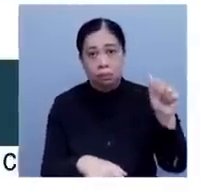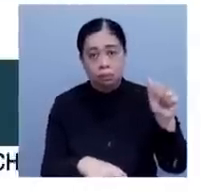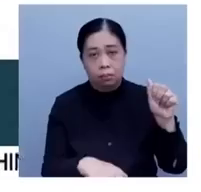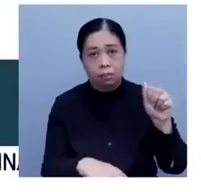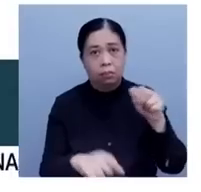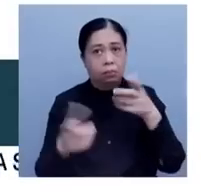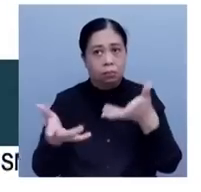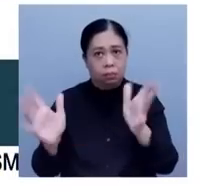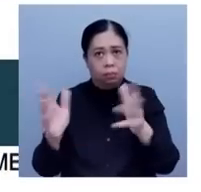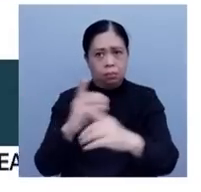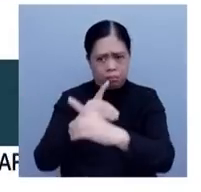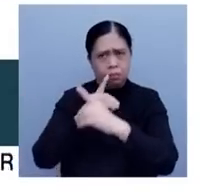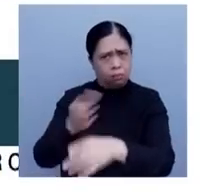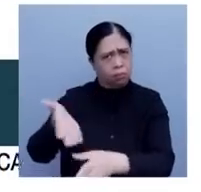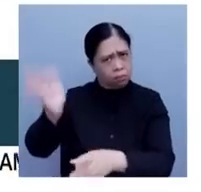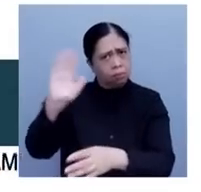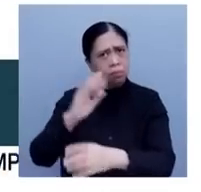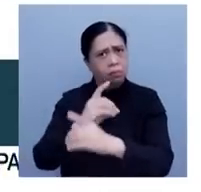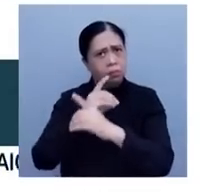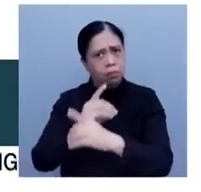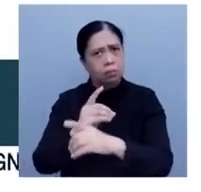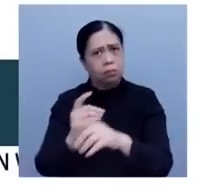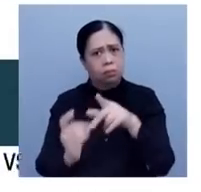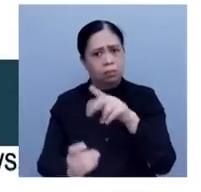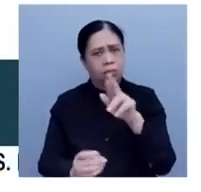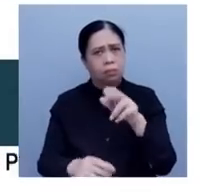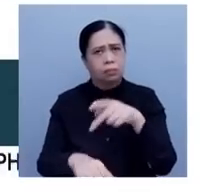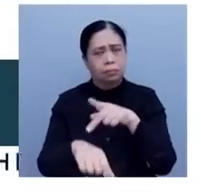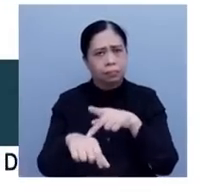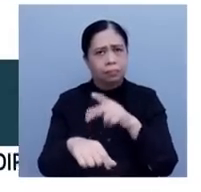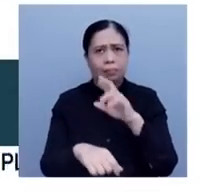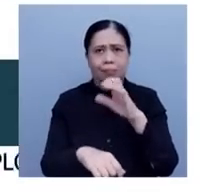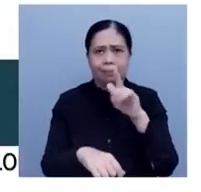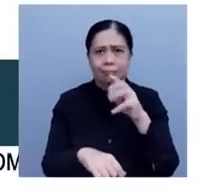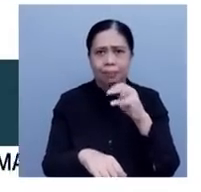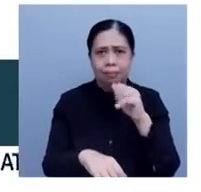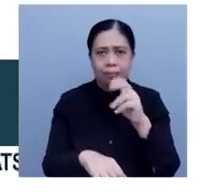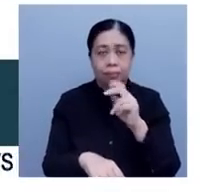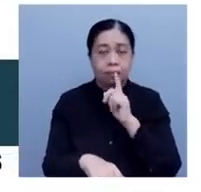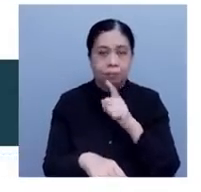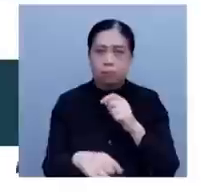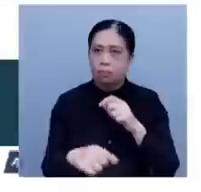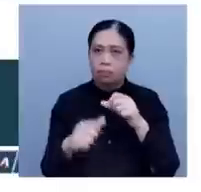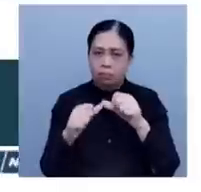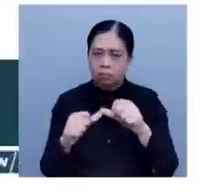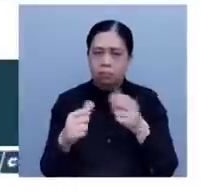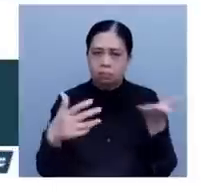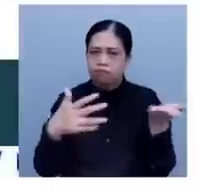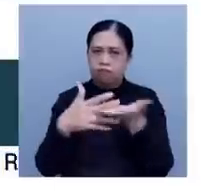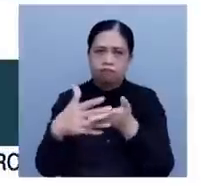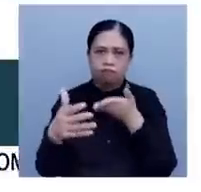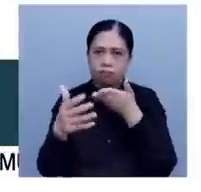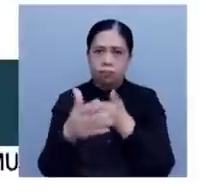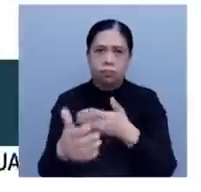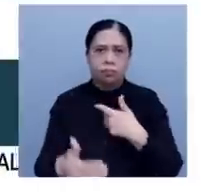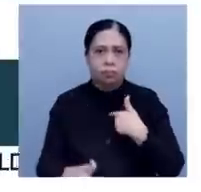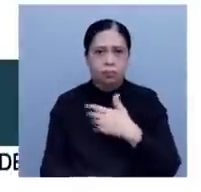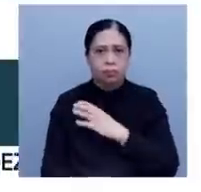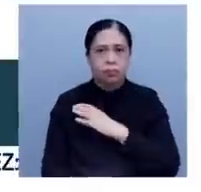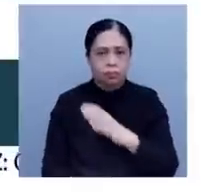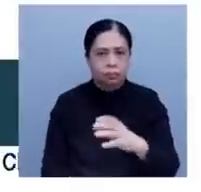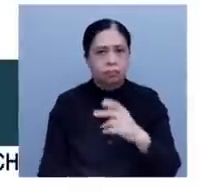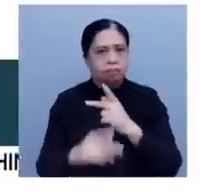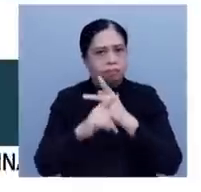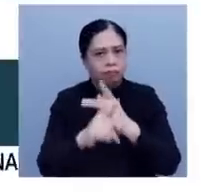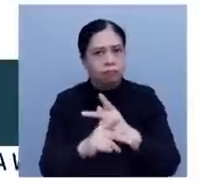them justify themselves. Let them defend themselves in court. But I will definitely pursue the issue. I am committed to protect